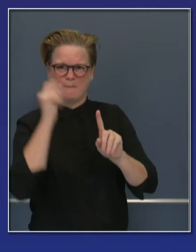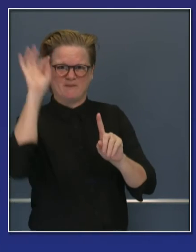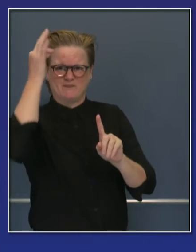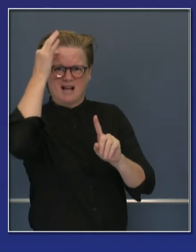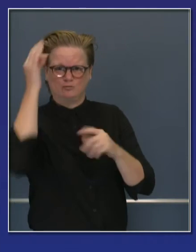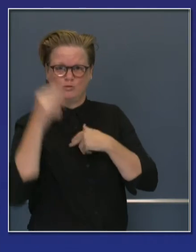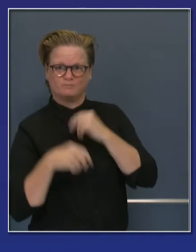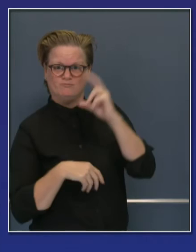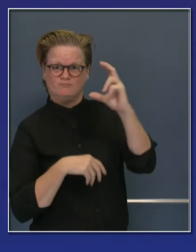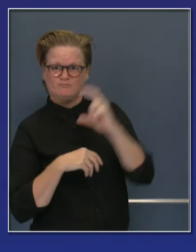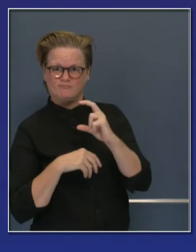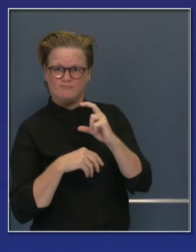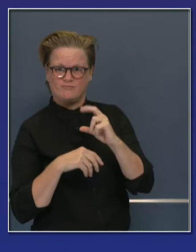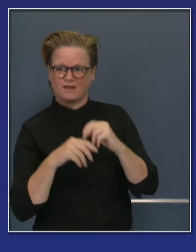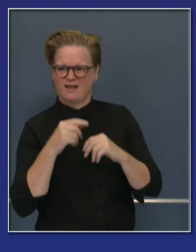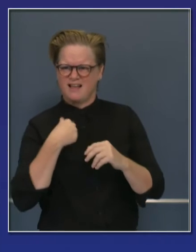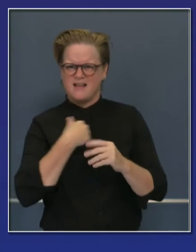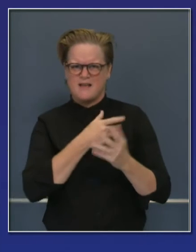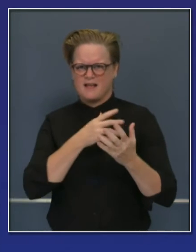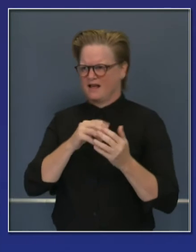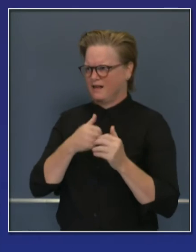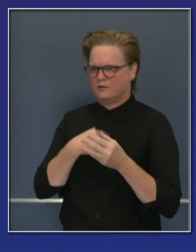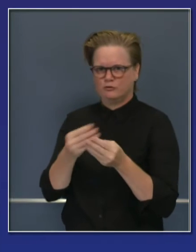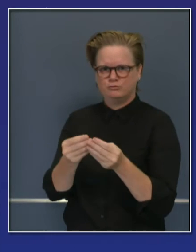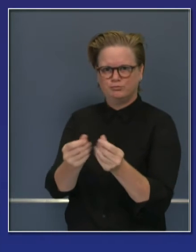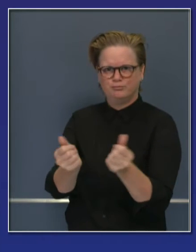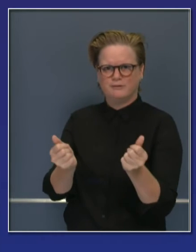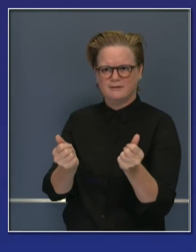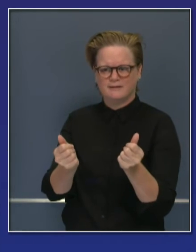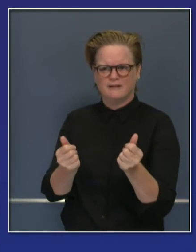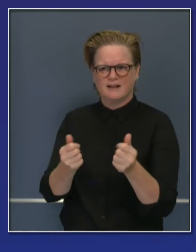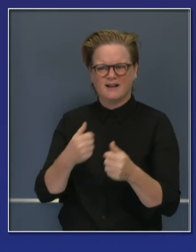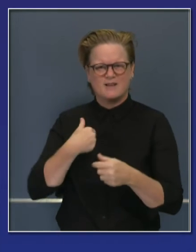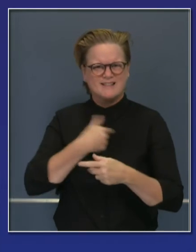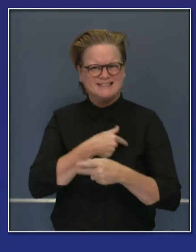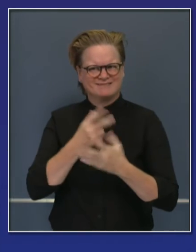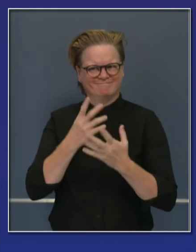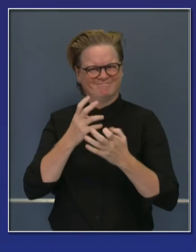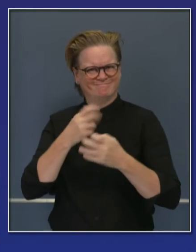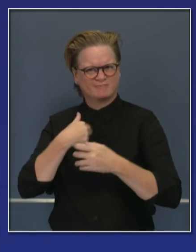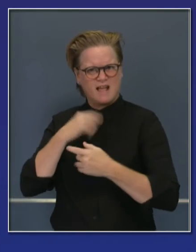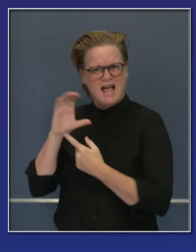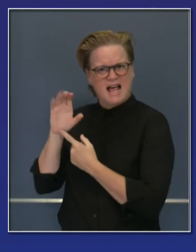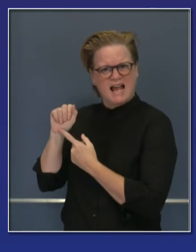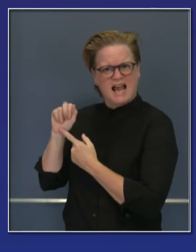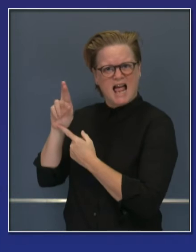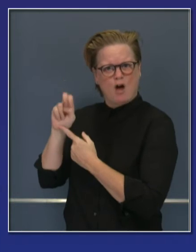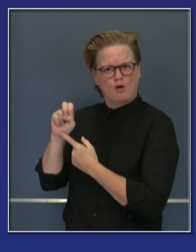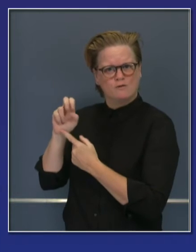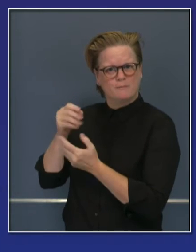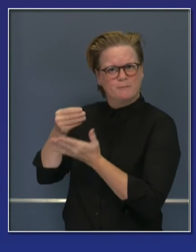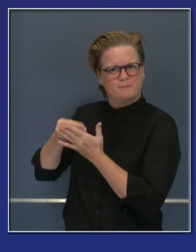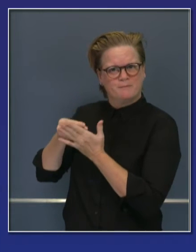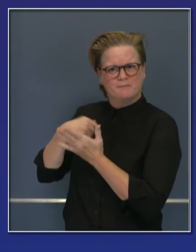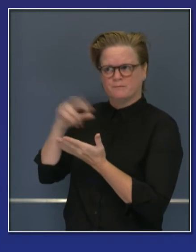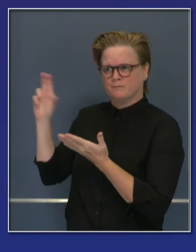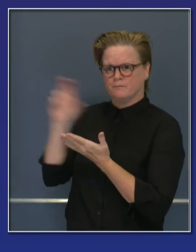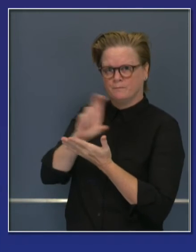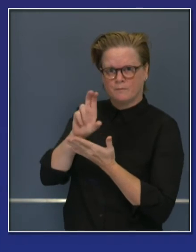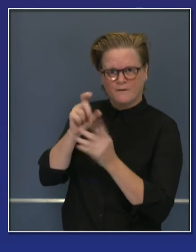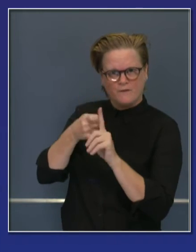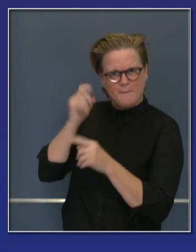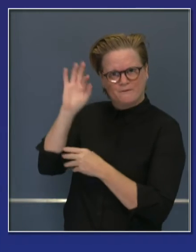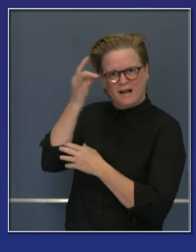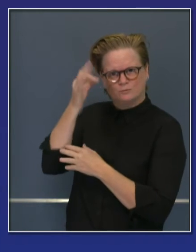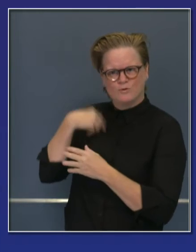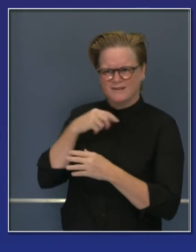going to wait for that next stimulus to keep the momentum and do what we need to do to get these vaccines out. And that includes, by